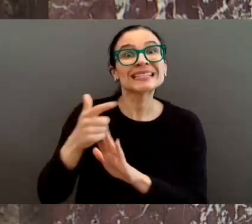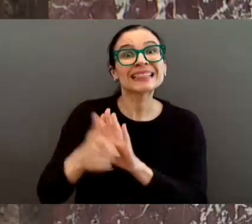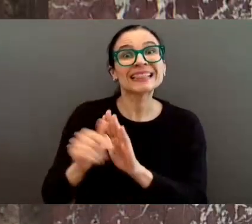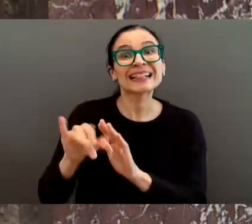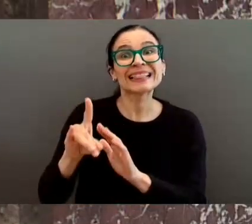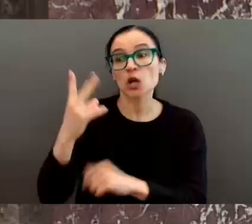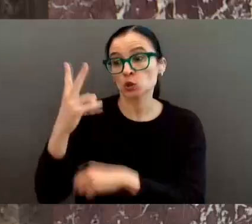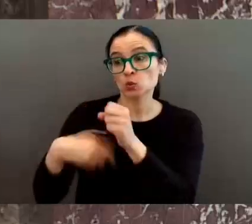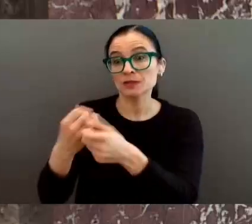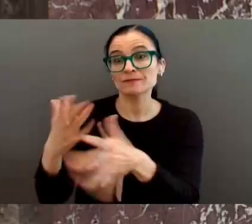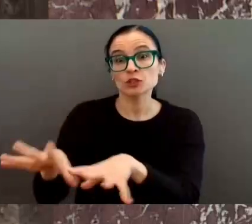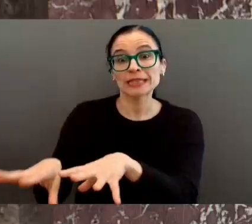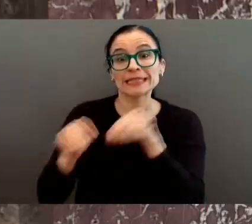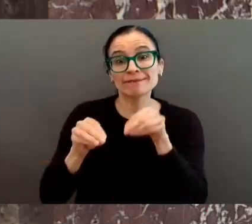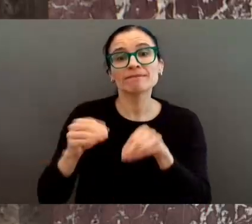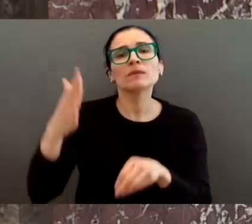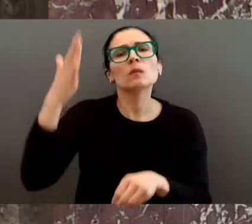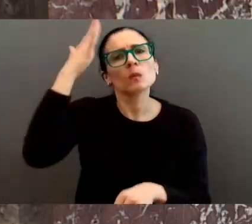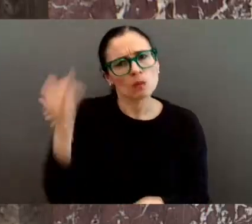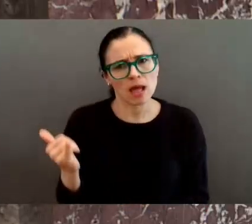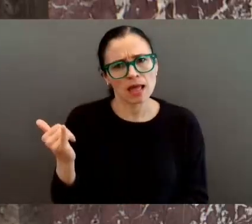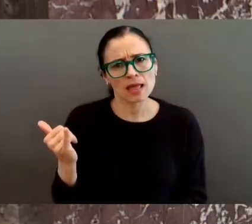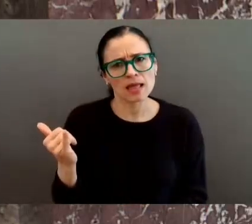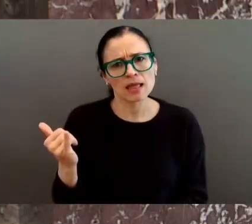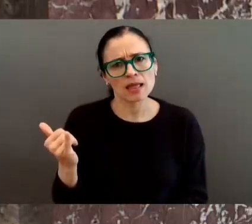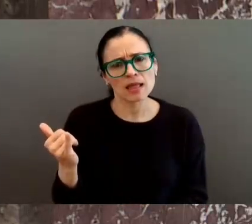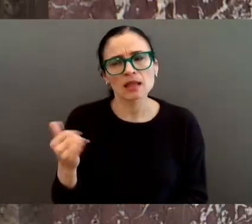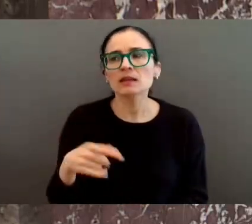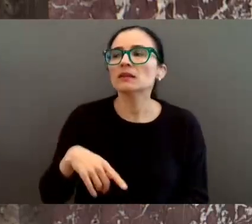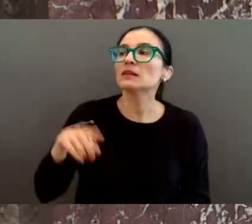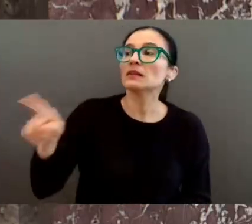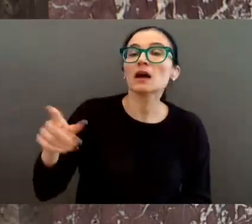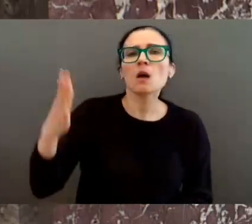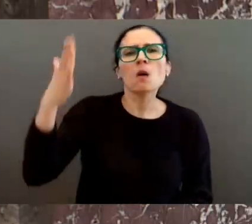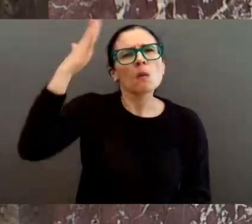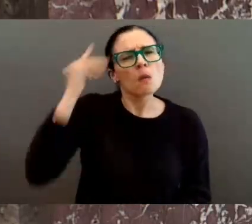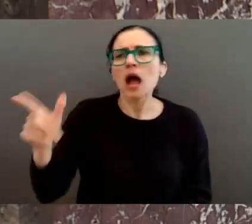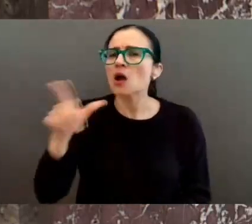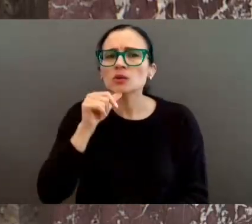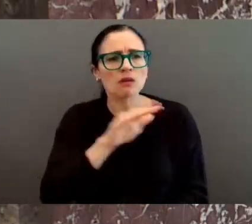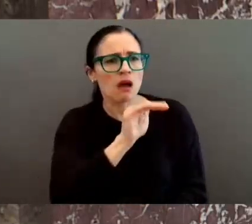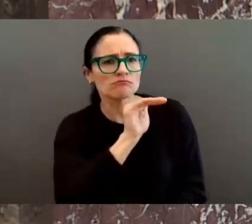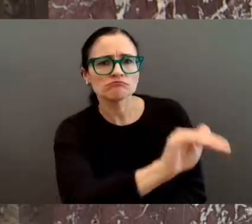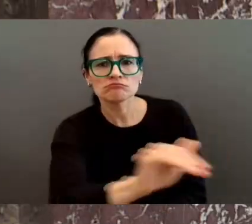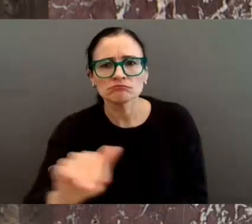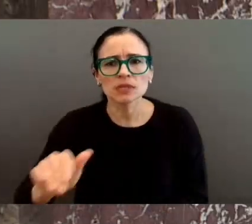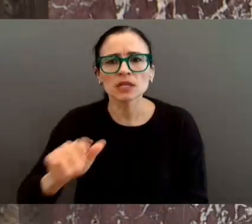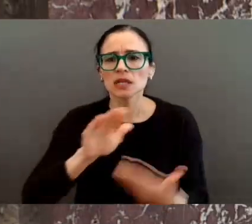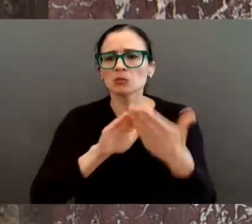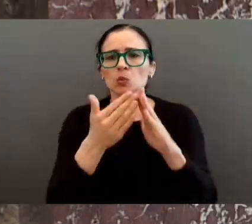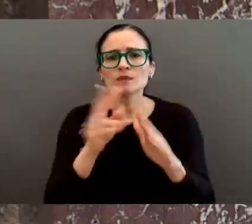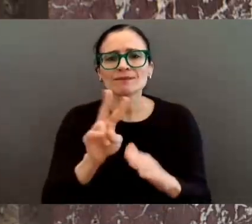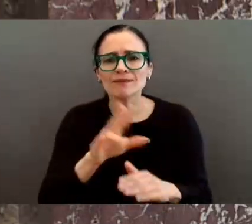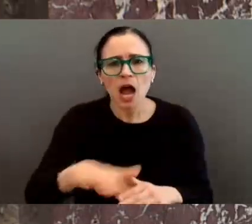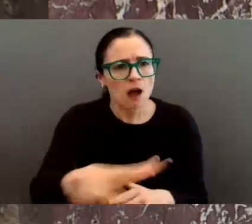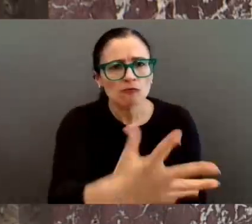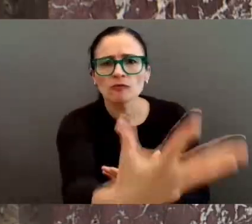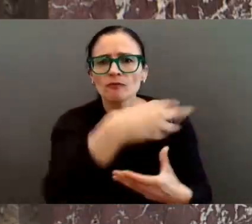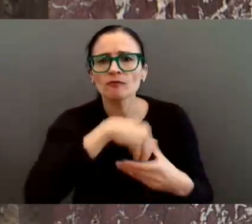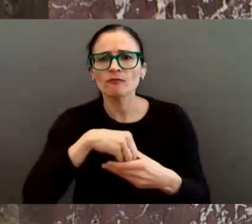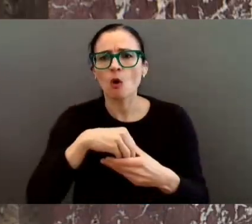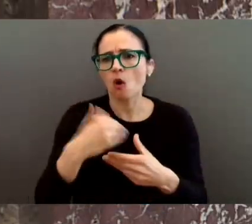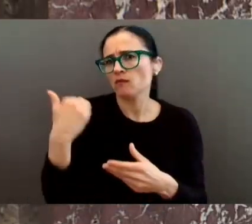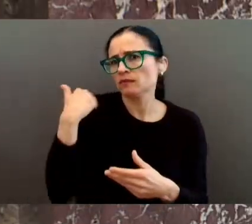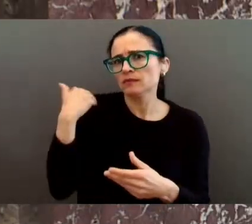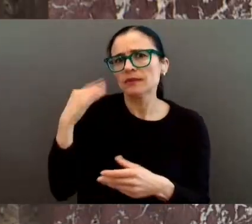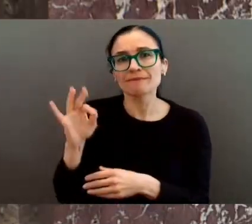the secret hiring, apparently, of Michael Bryant back in February? They can answer either or both of those questions if they choose, or they can go down weird rabbit holes like